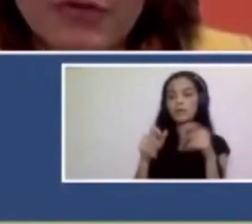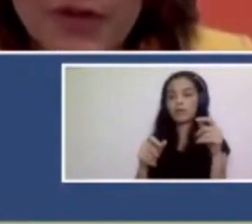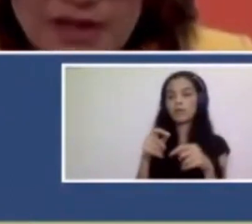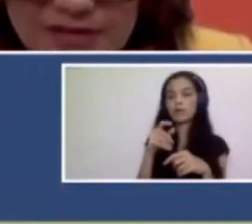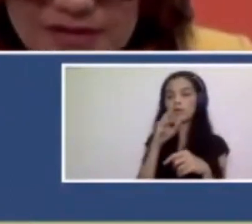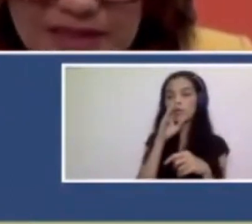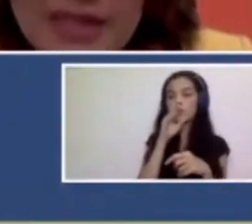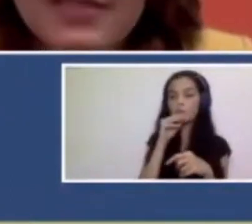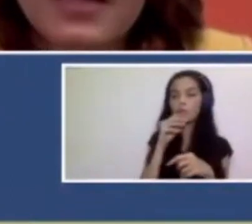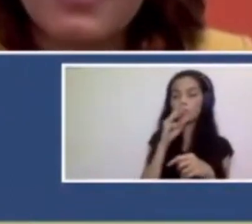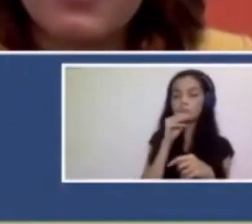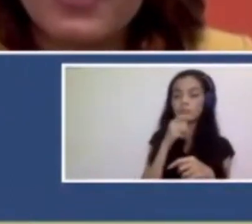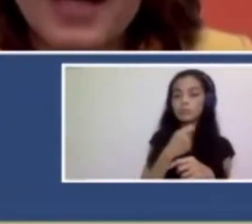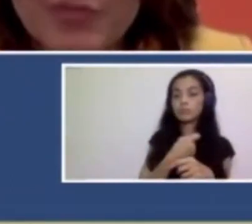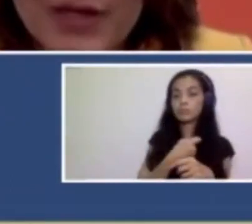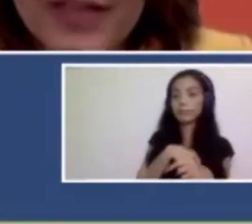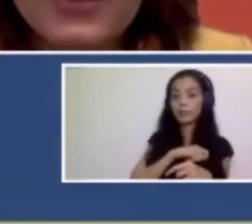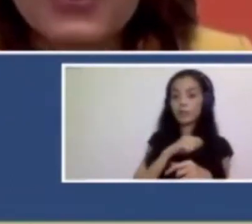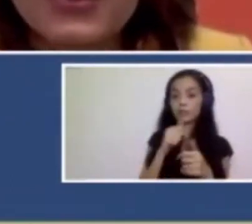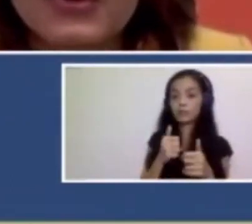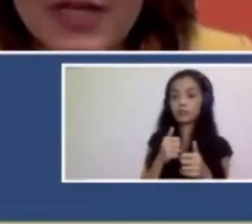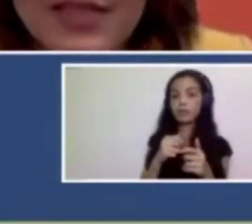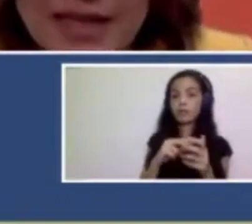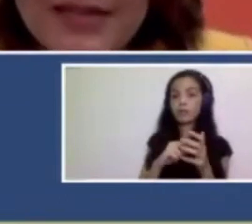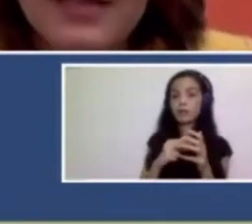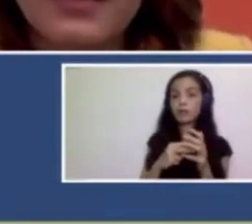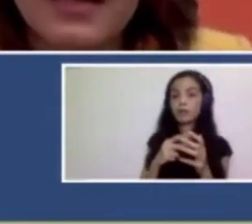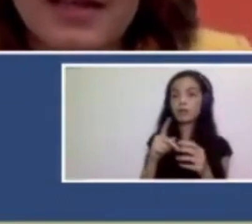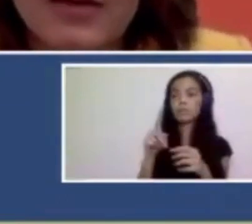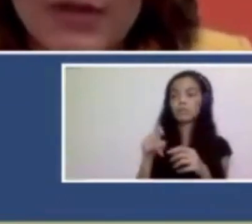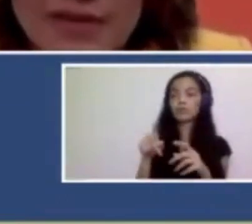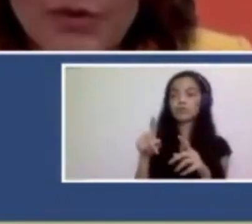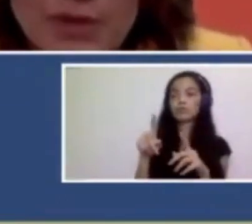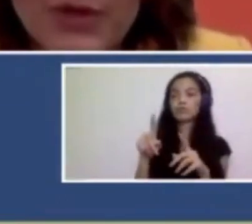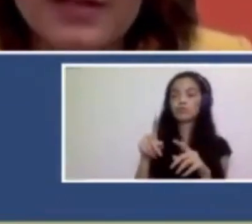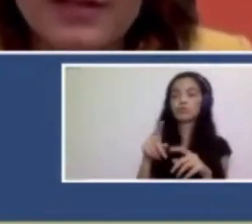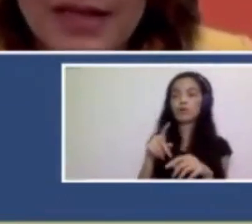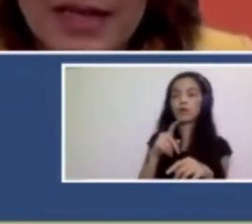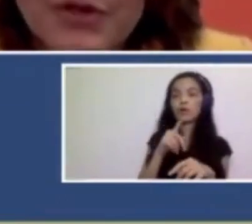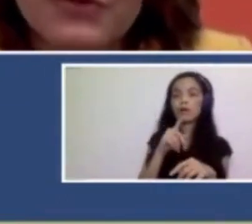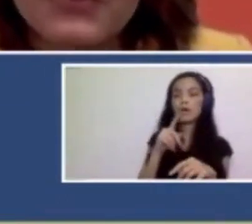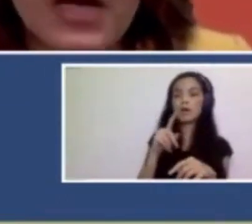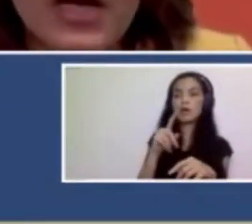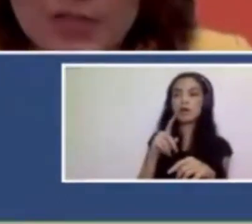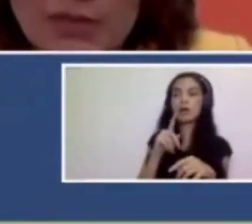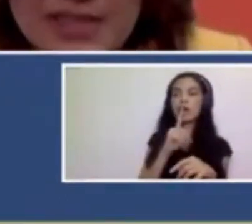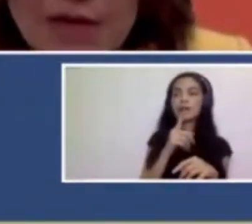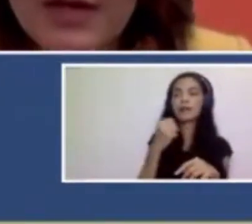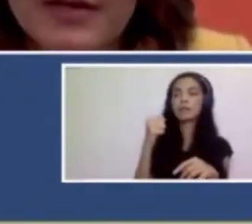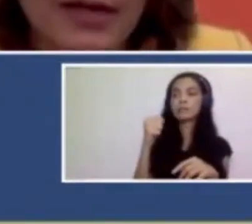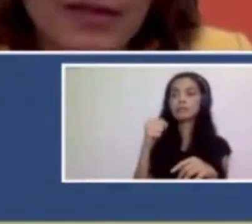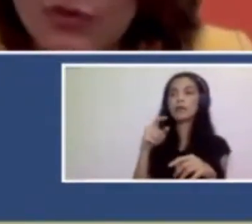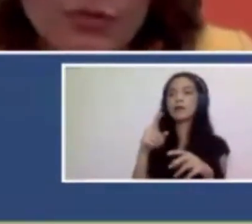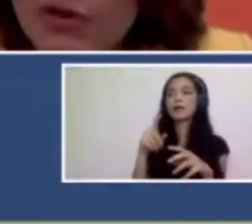the kids were helping us to translate what the women were telling us, because I don't speak Masawa,